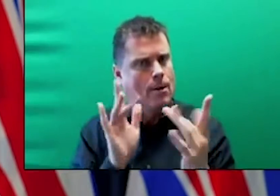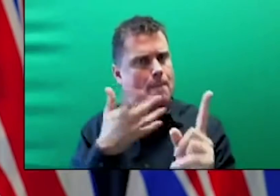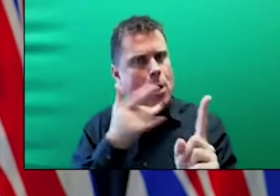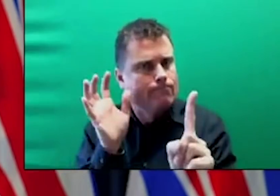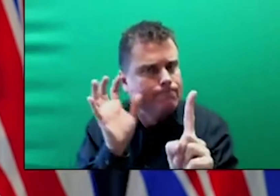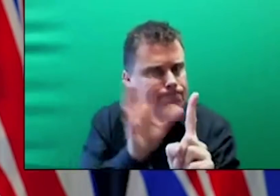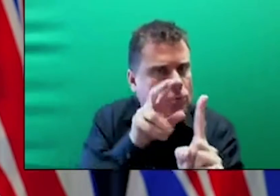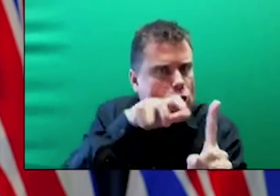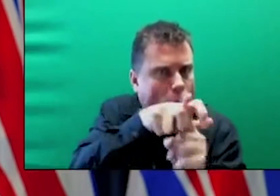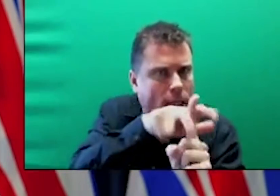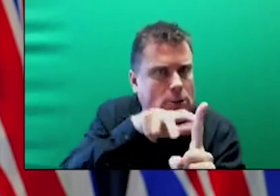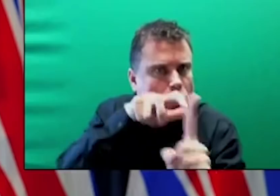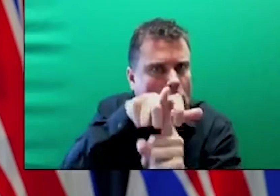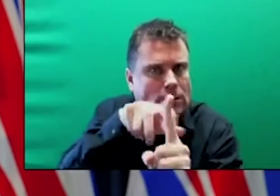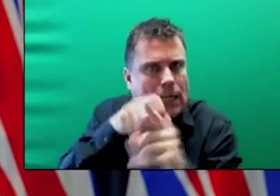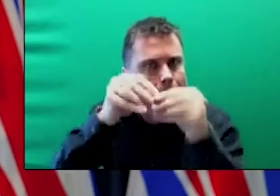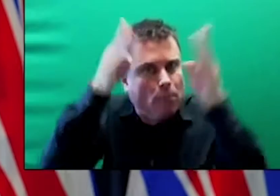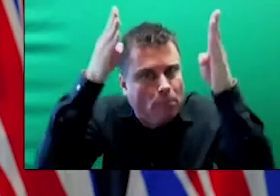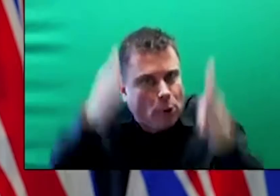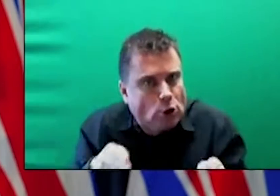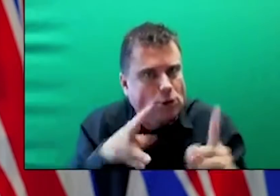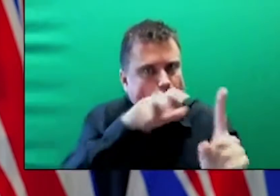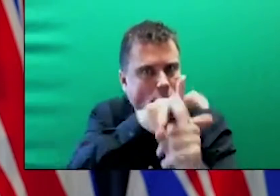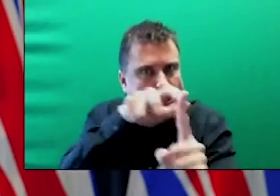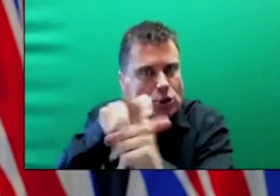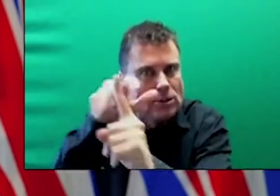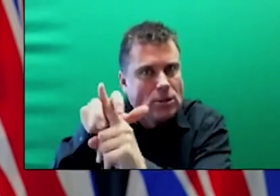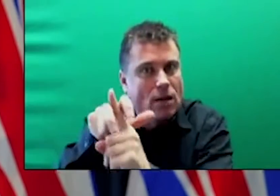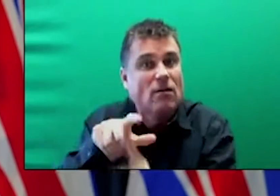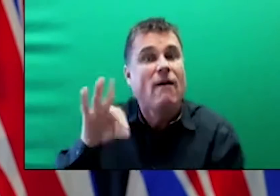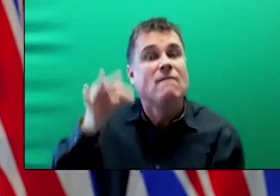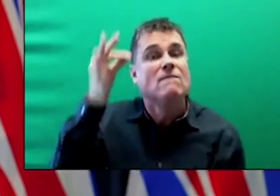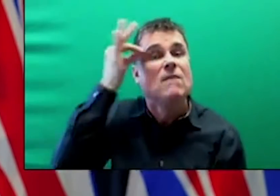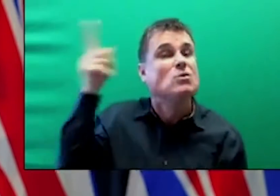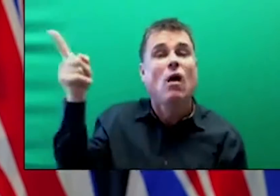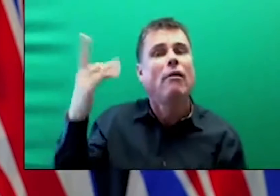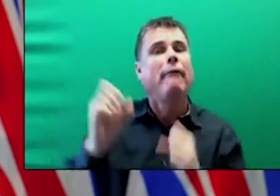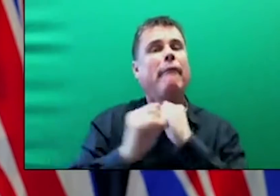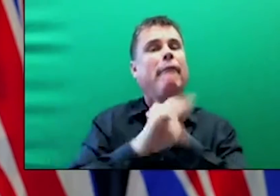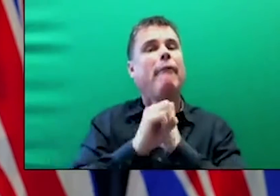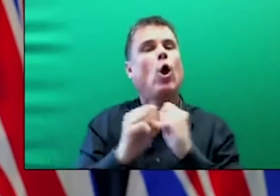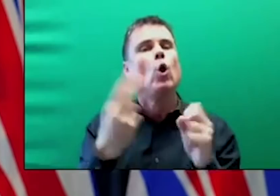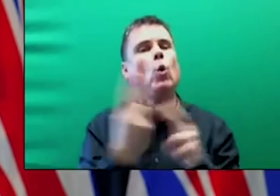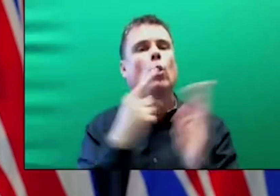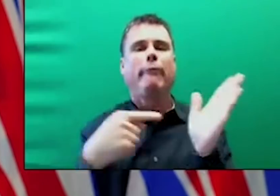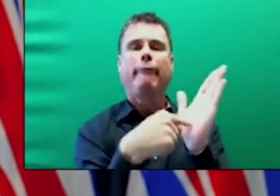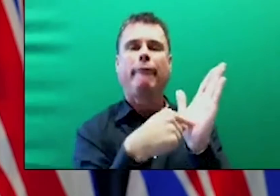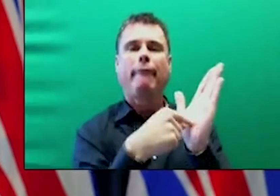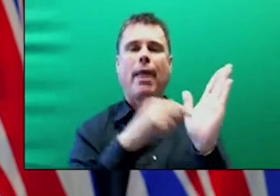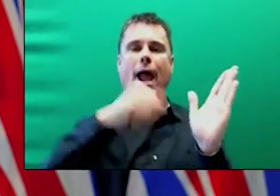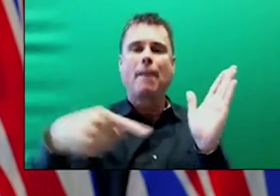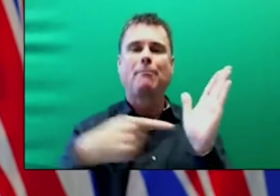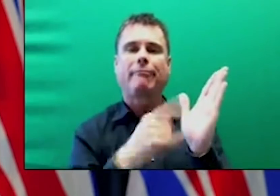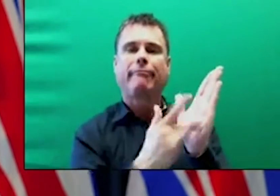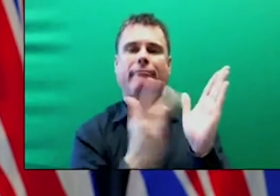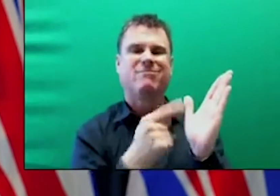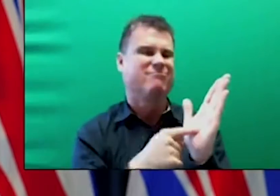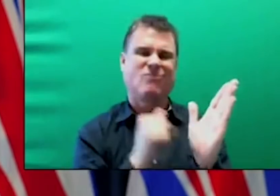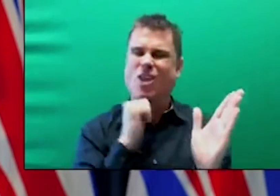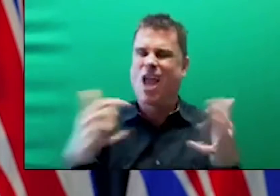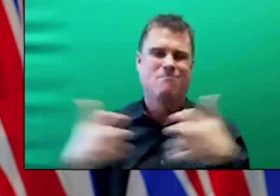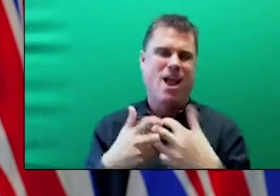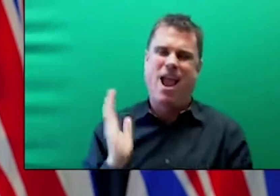quite clearly that if you come to British Columbia, you have to abide by the rules here in BC. If we see through public health